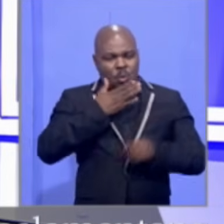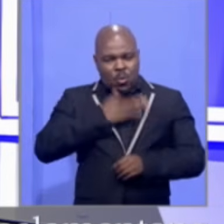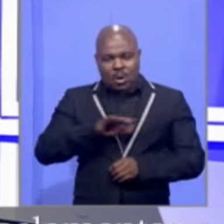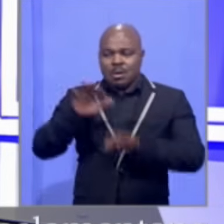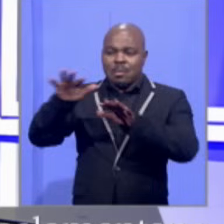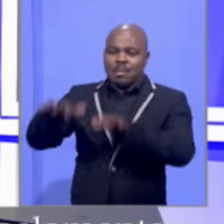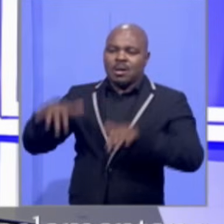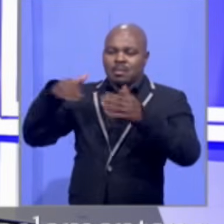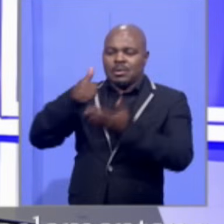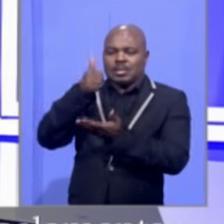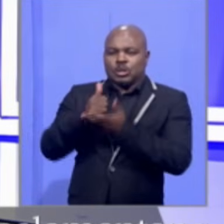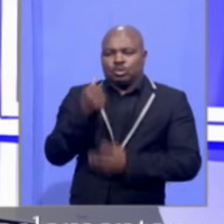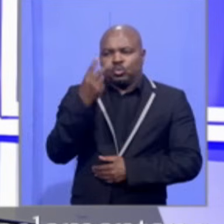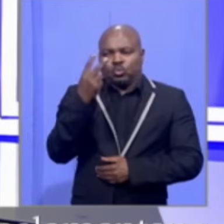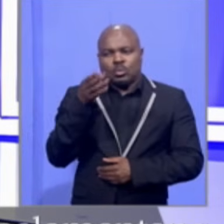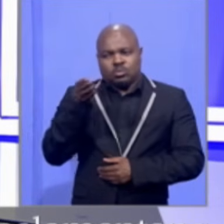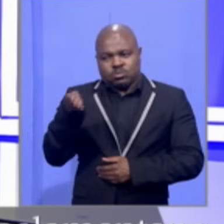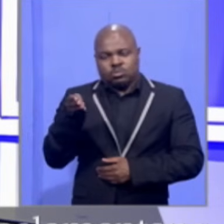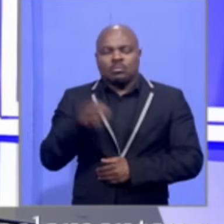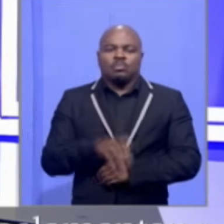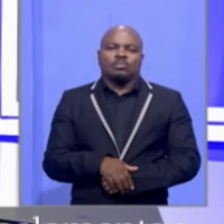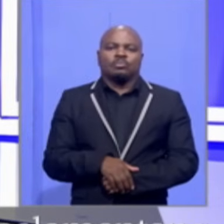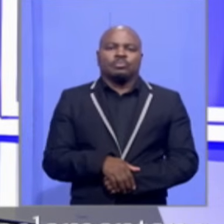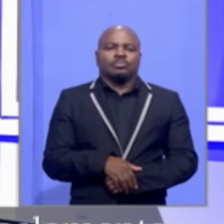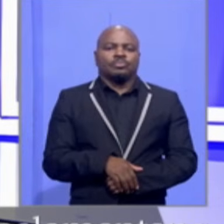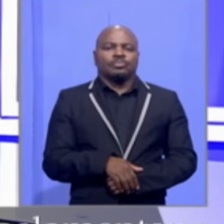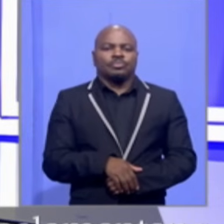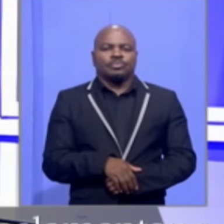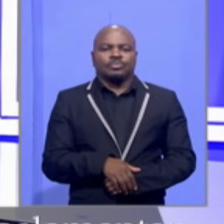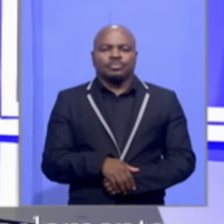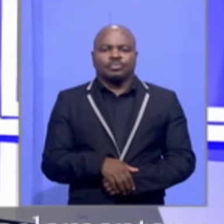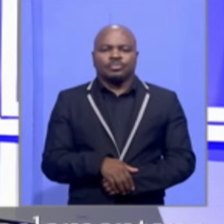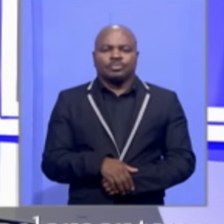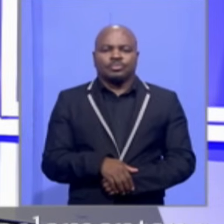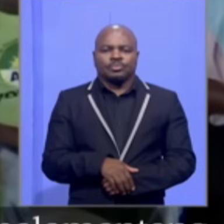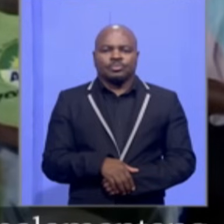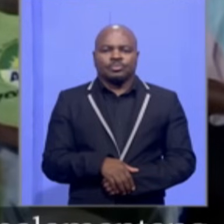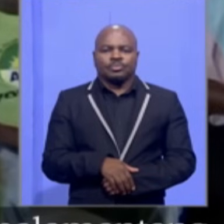pedi parlamenteng ka mora dikgetho tse akaretsang tsa naha.